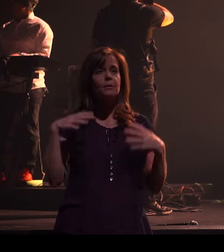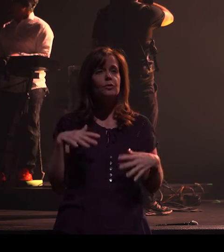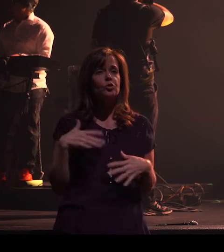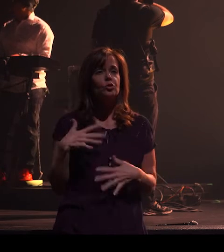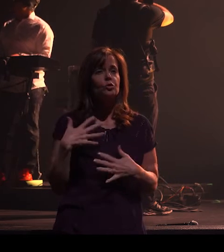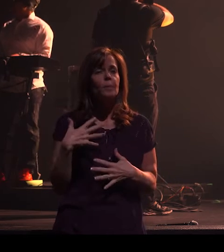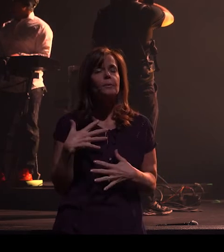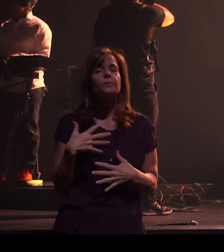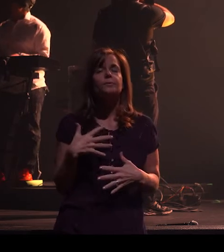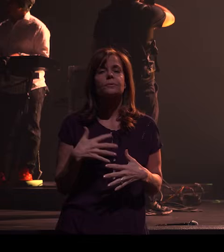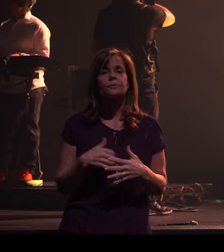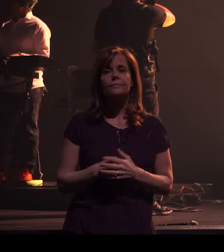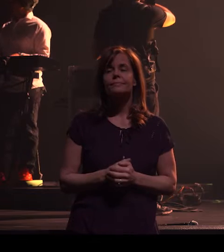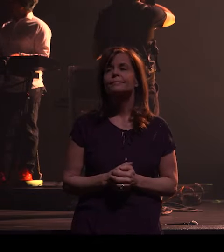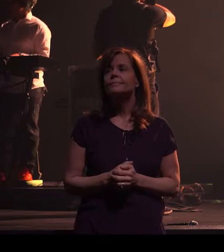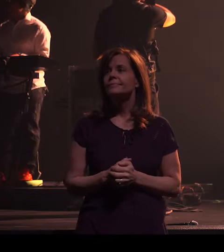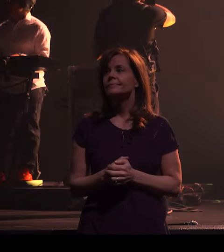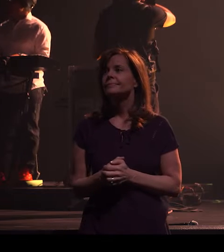trembles,